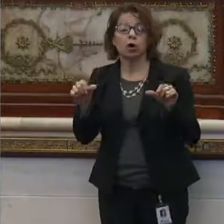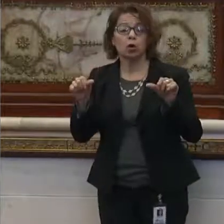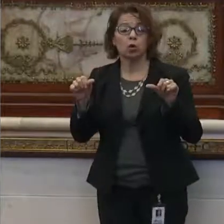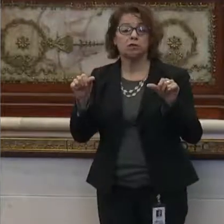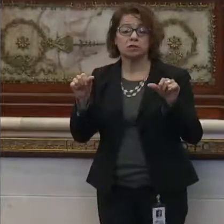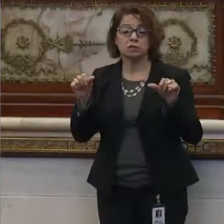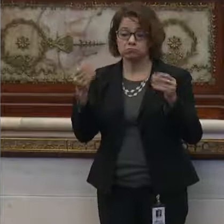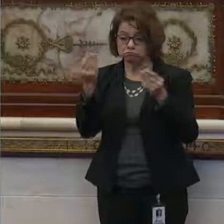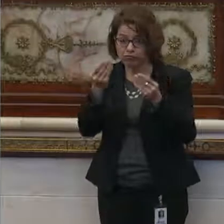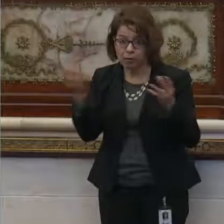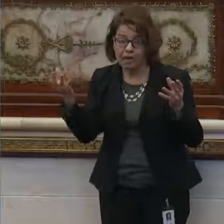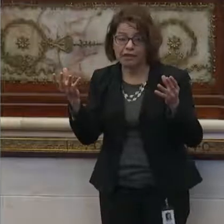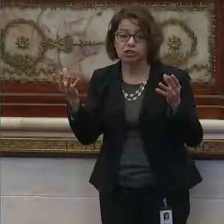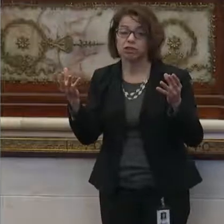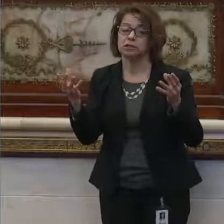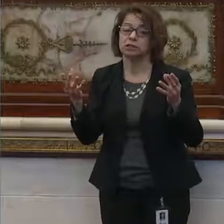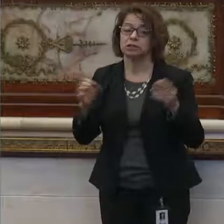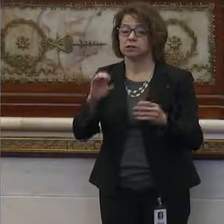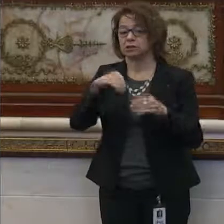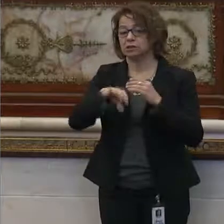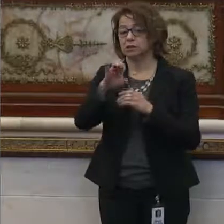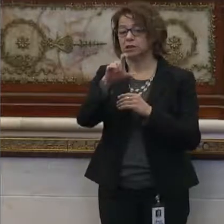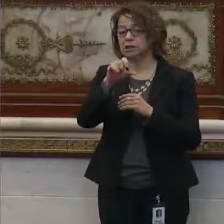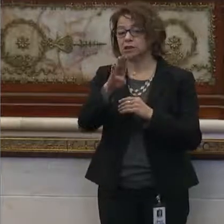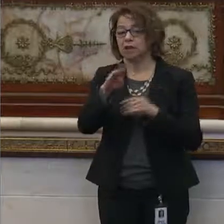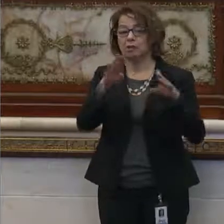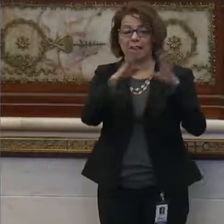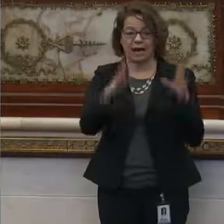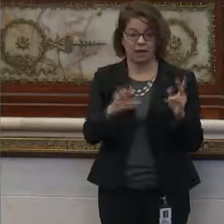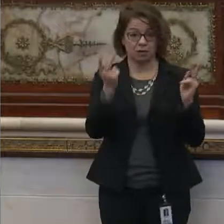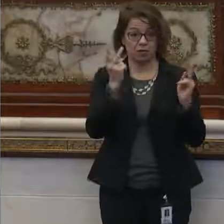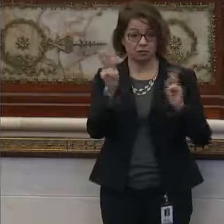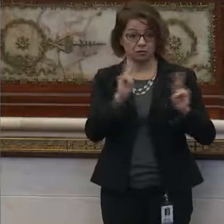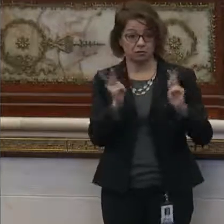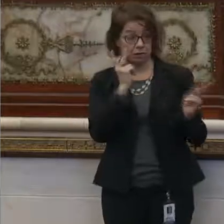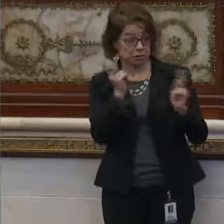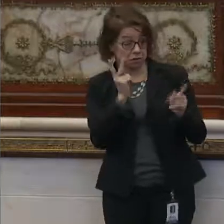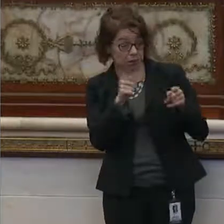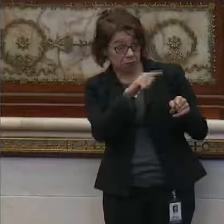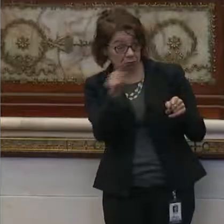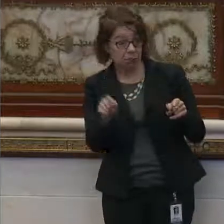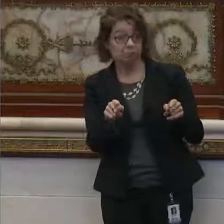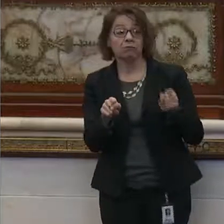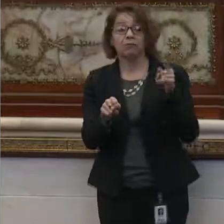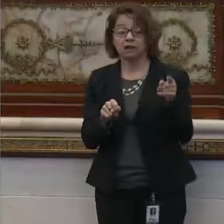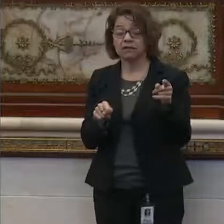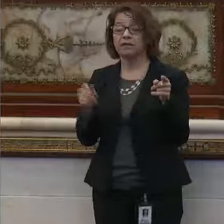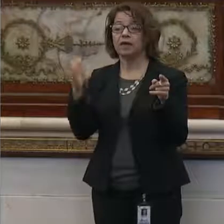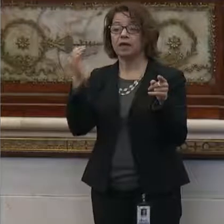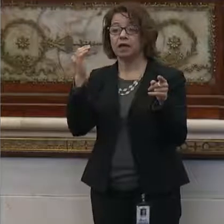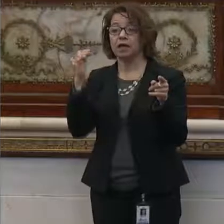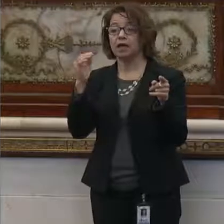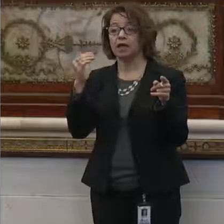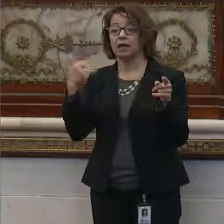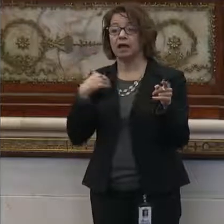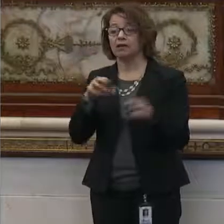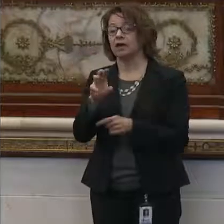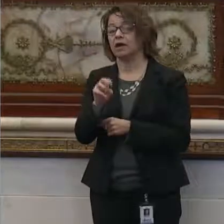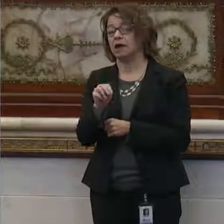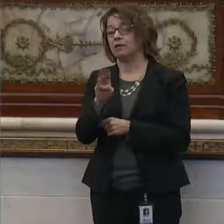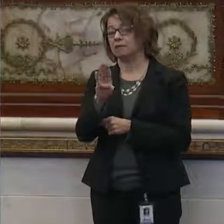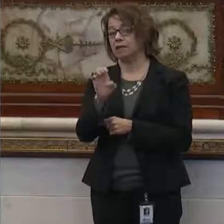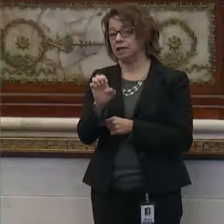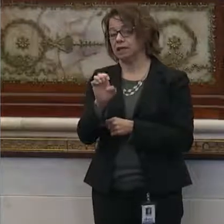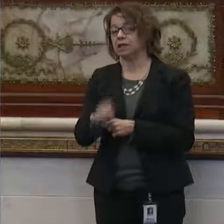notifications, within our clubhouse for all of our golfers to see that may have a MBE or WBE